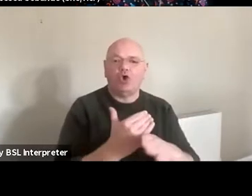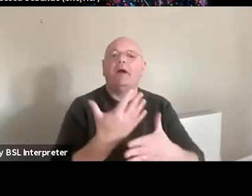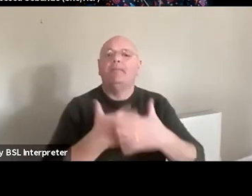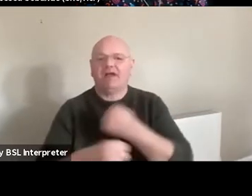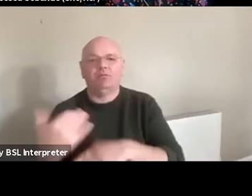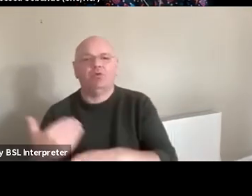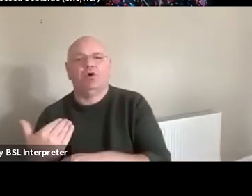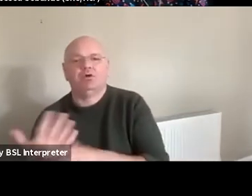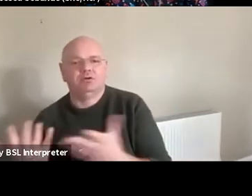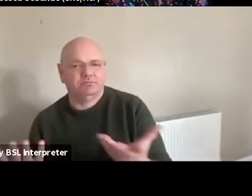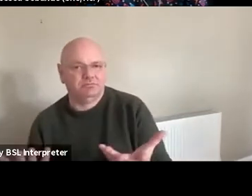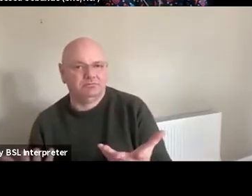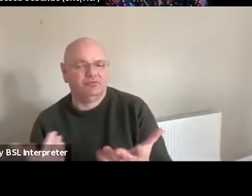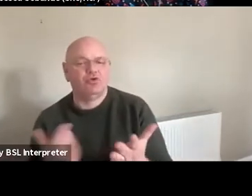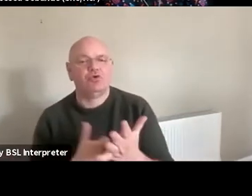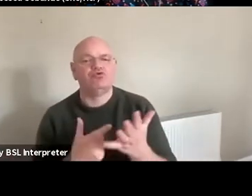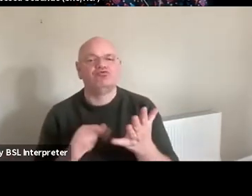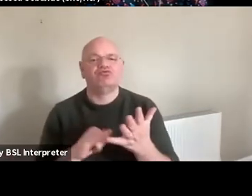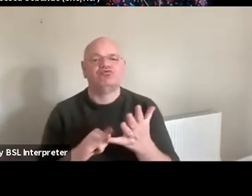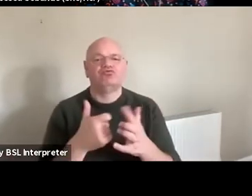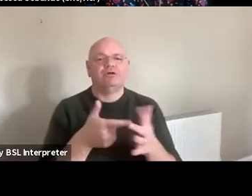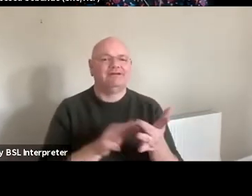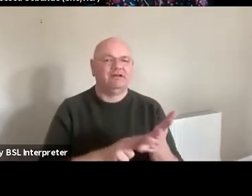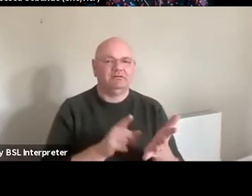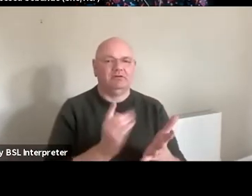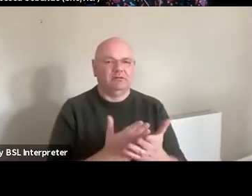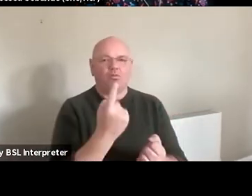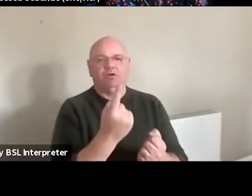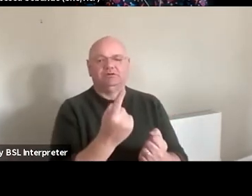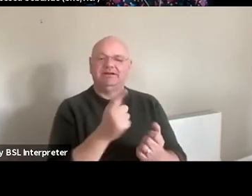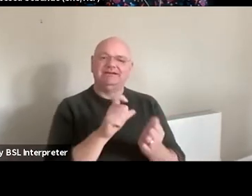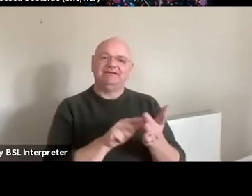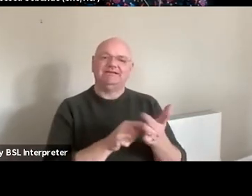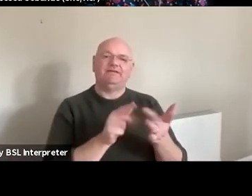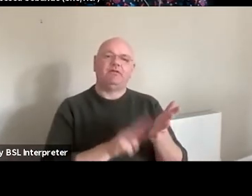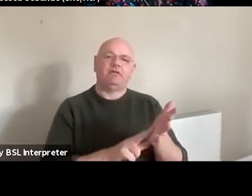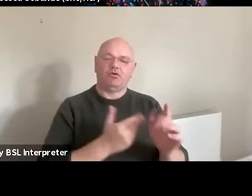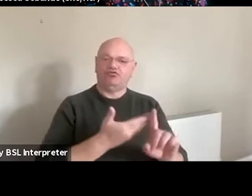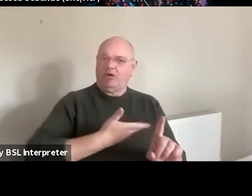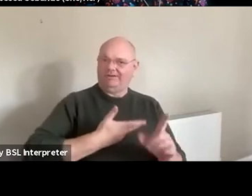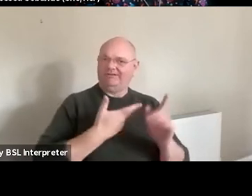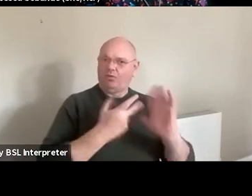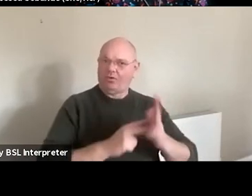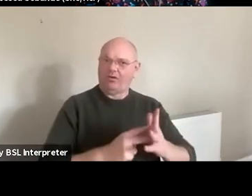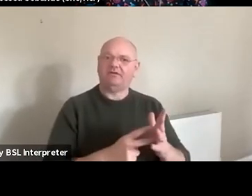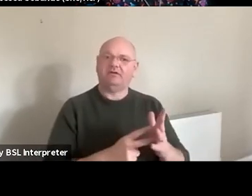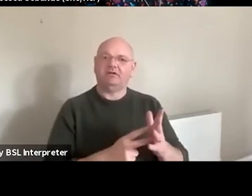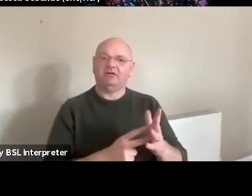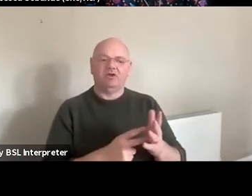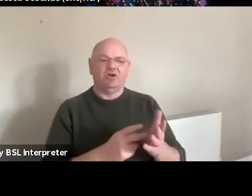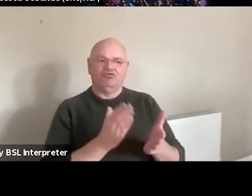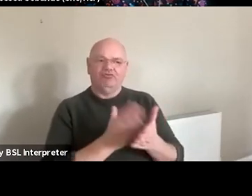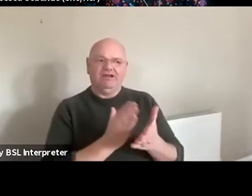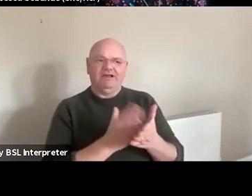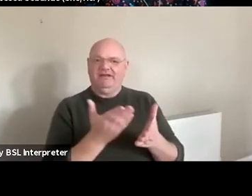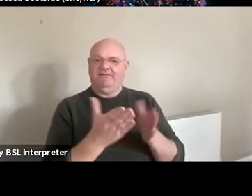Bayard Rustin being one of the civil rights organizers, without whom much of the civil rights movement, Million Person March, would never have